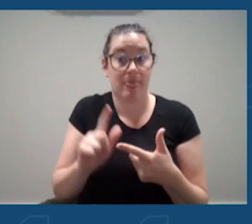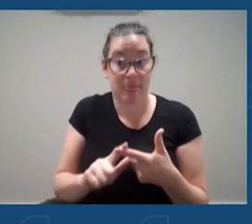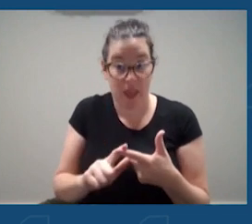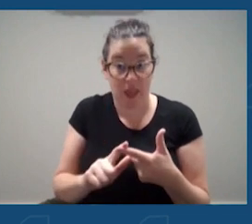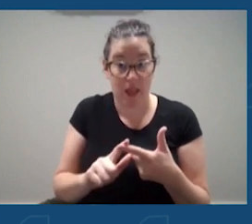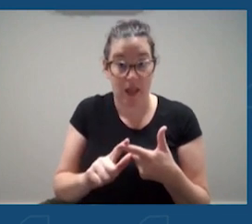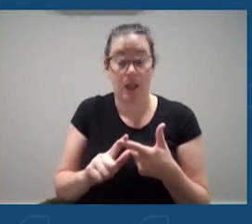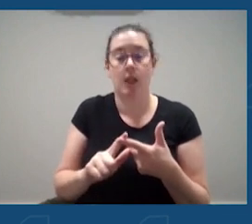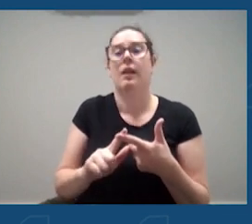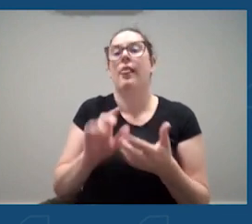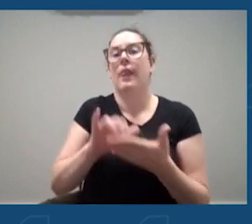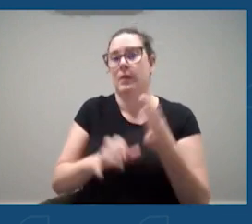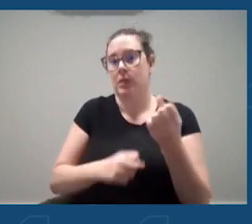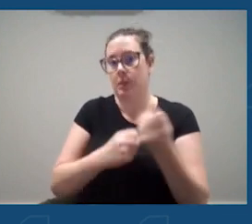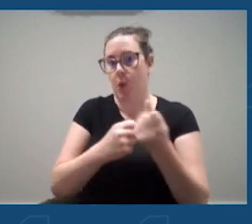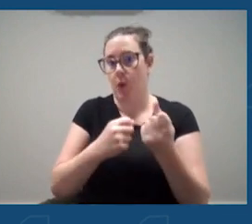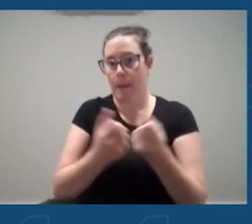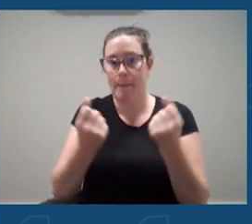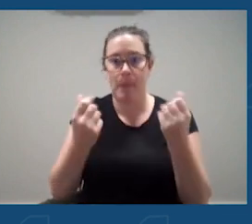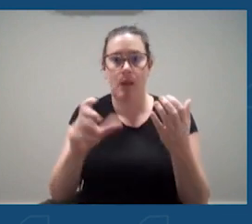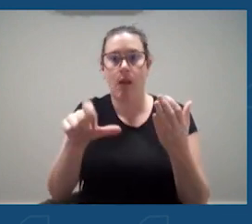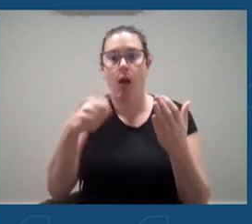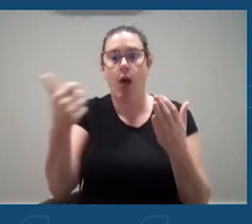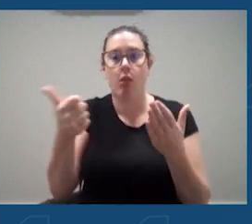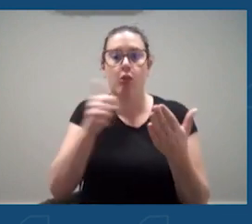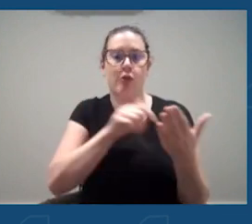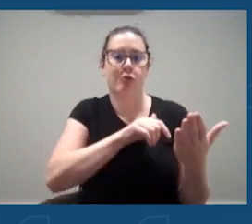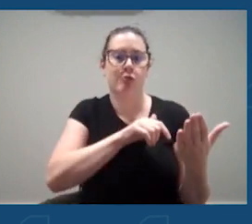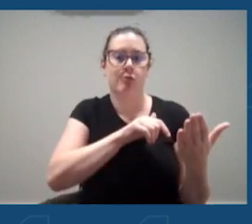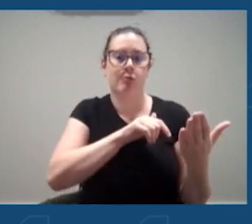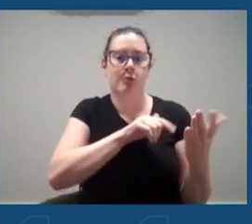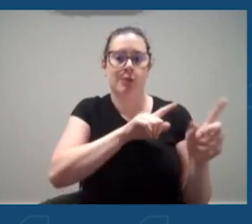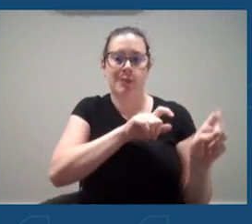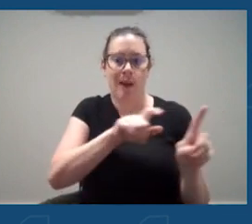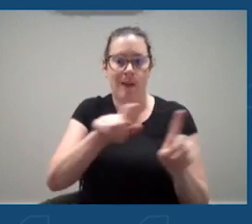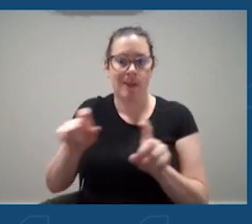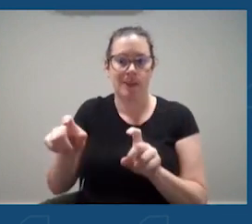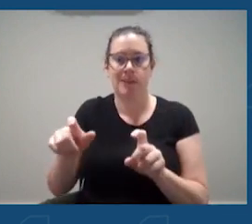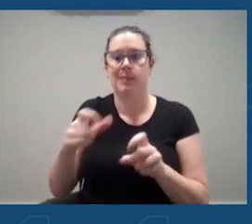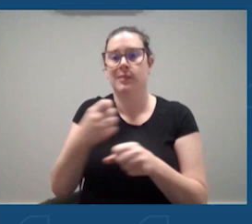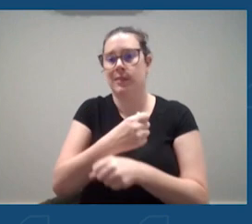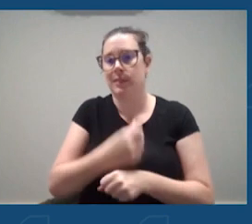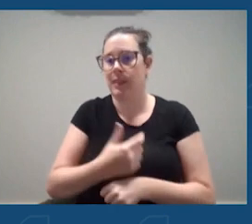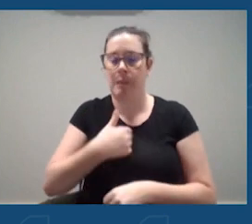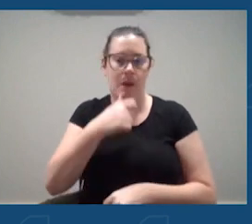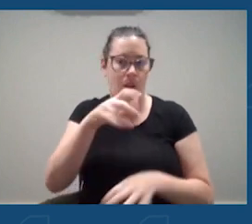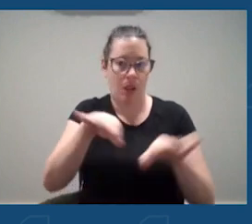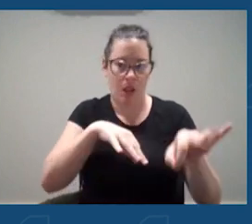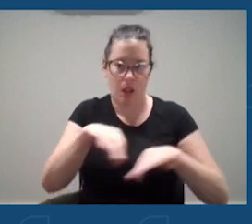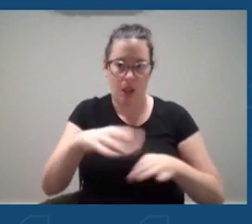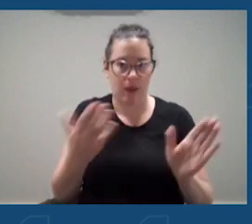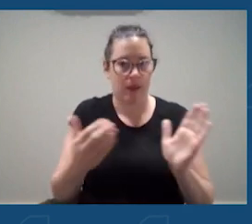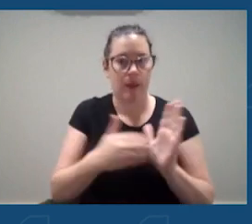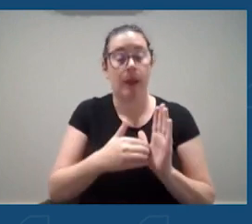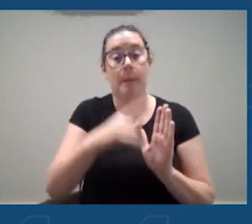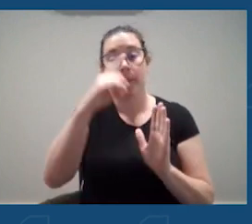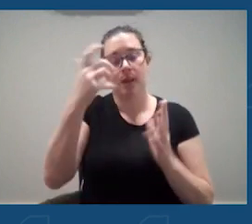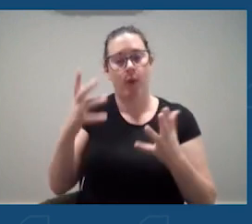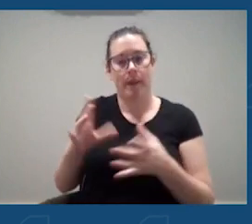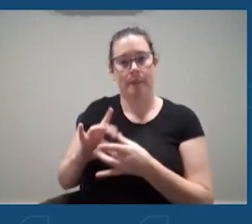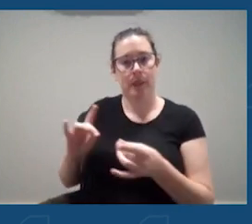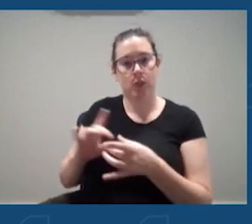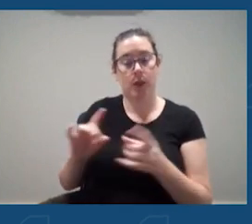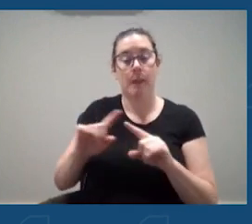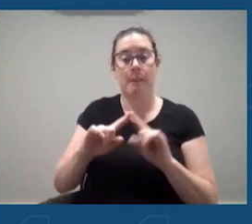studies, which many have mentioned, and I won't go into the alarming statistics again. Because these studies show what we already